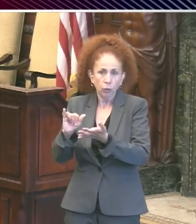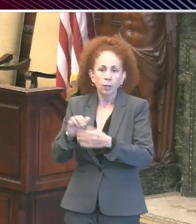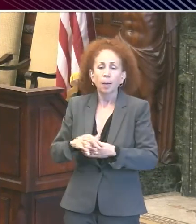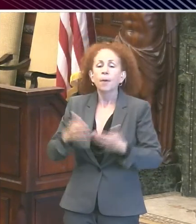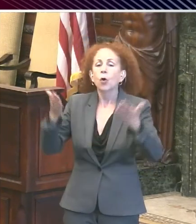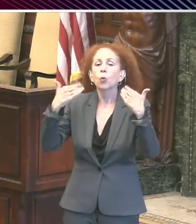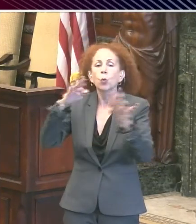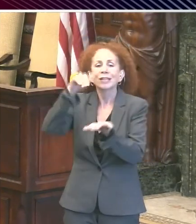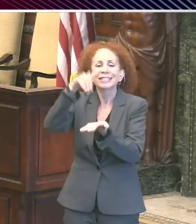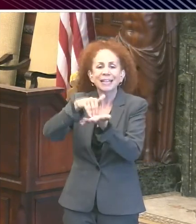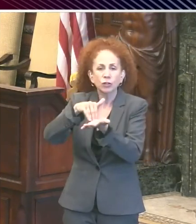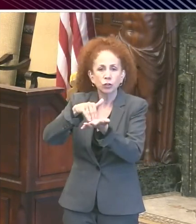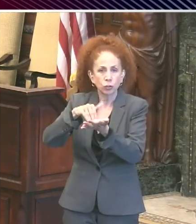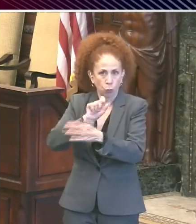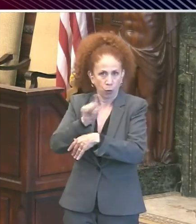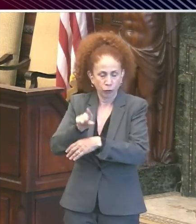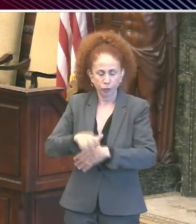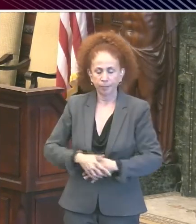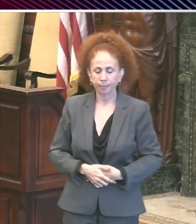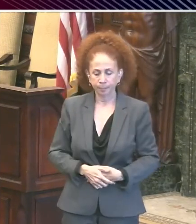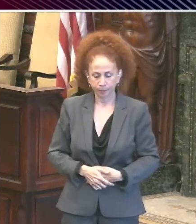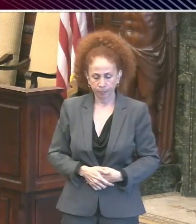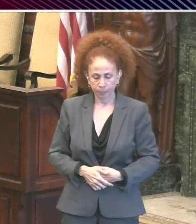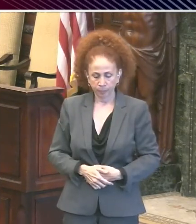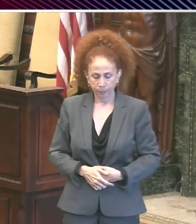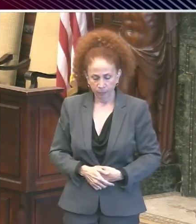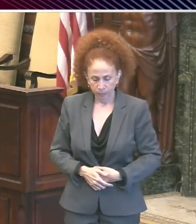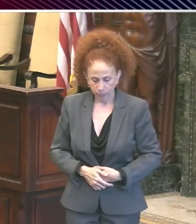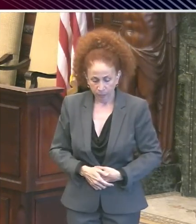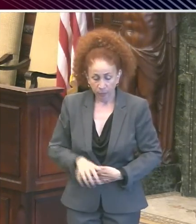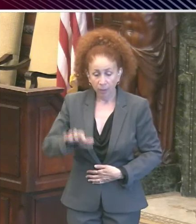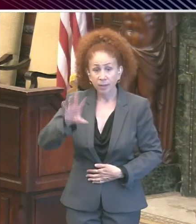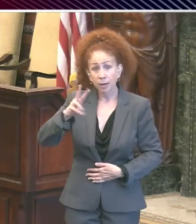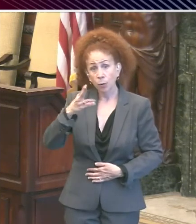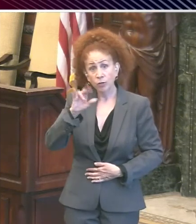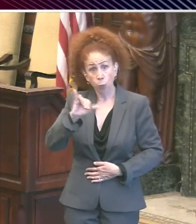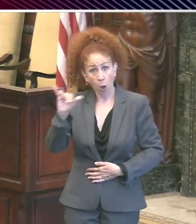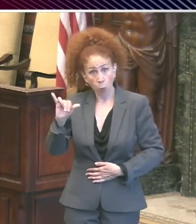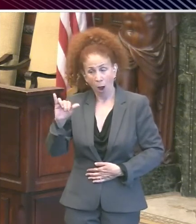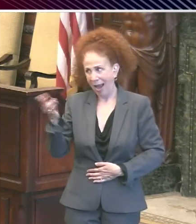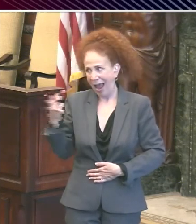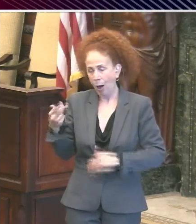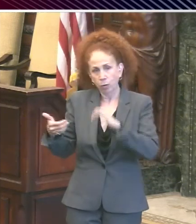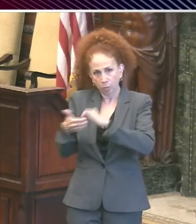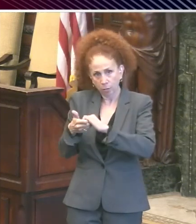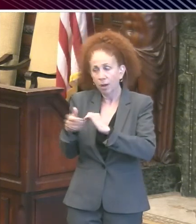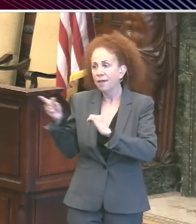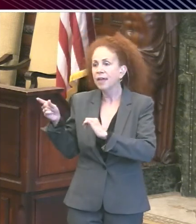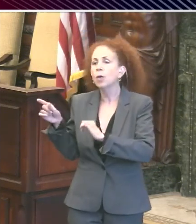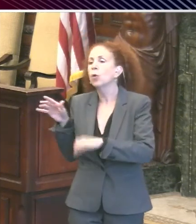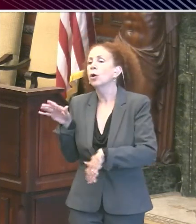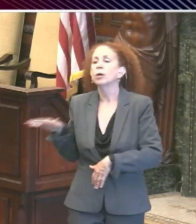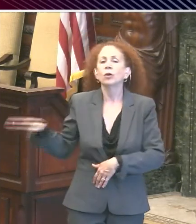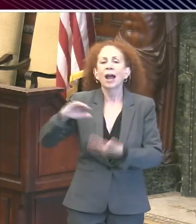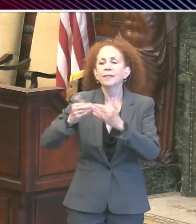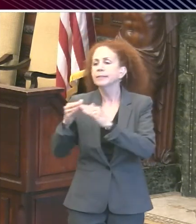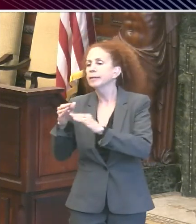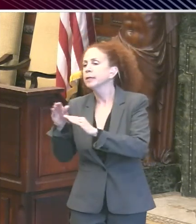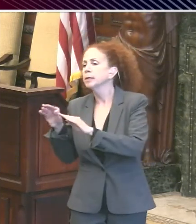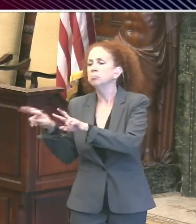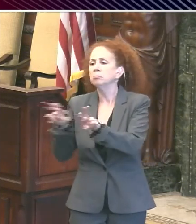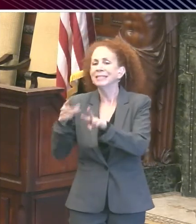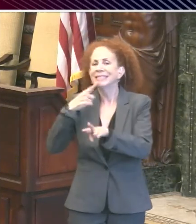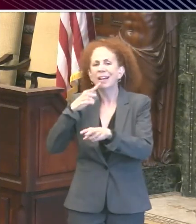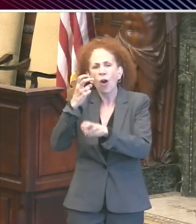cooling sensors. A counterpart at WHYY was going around the city saying it's hard